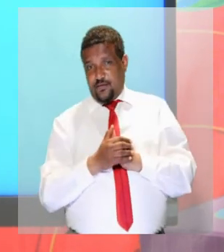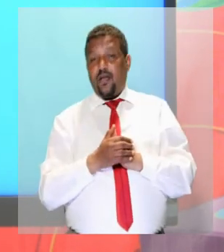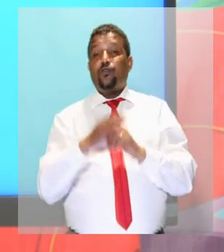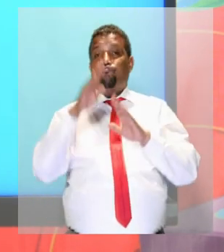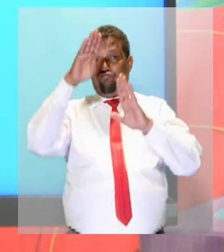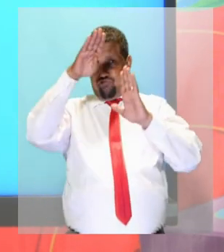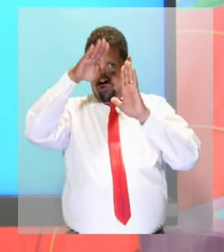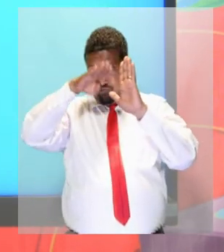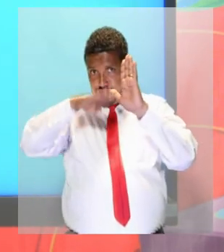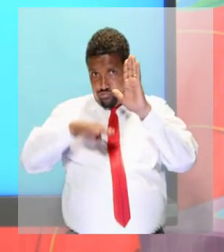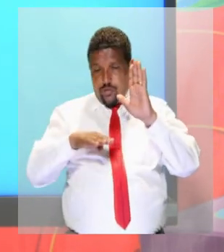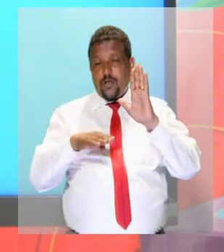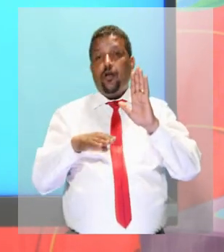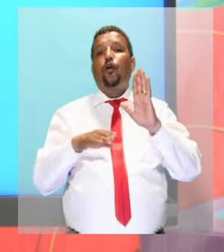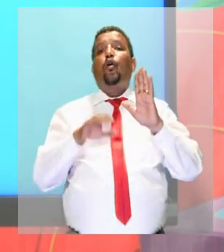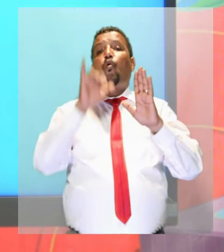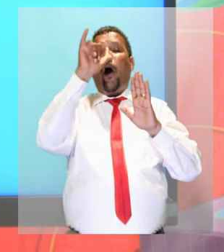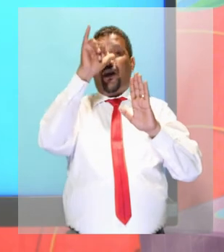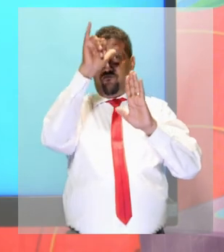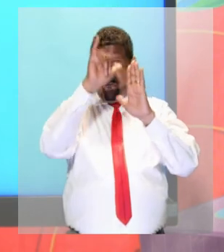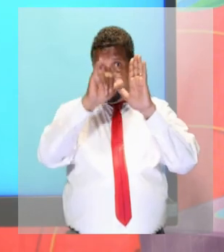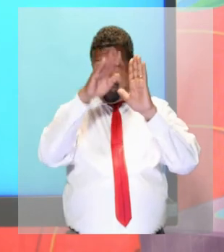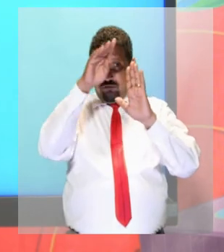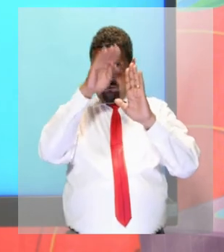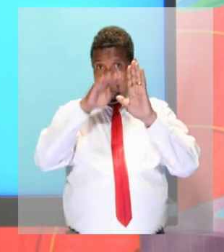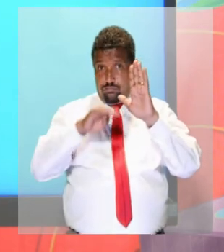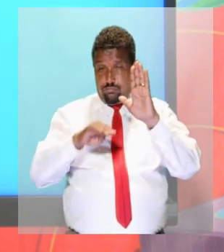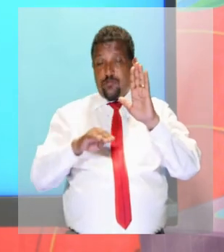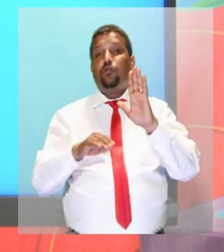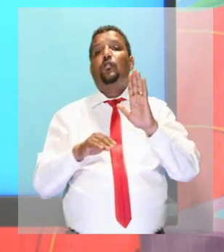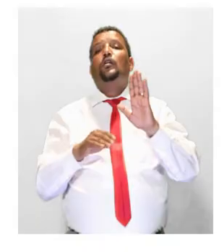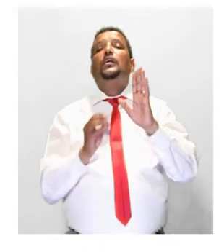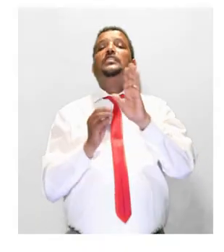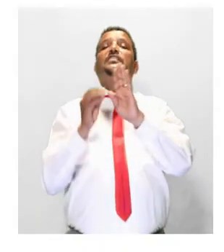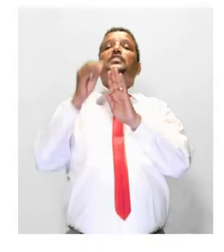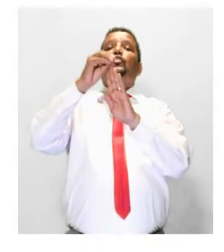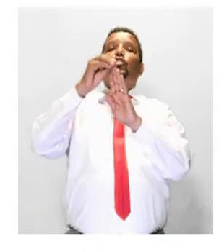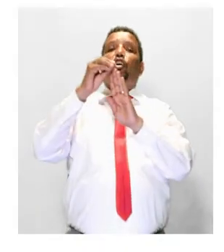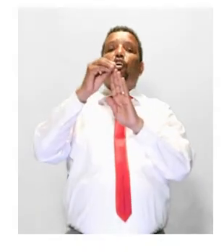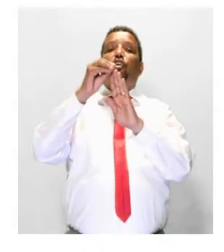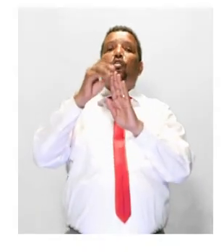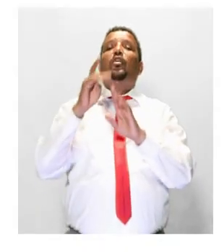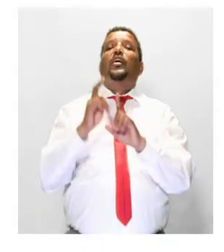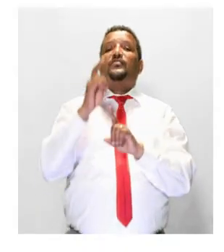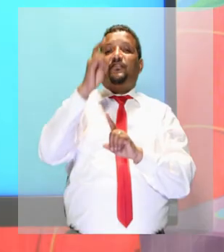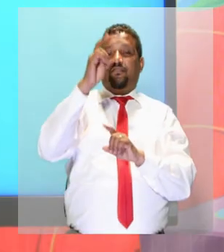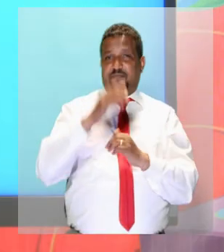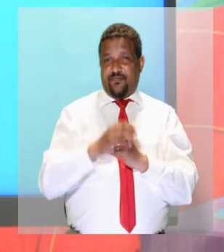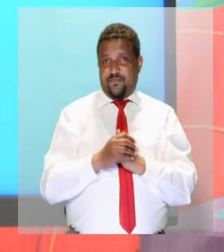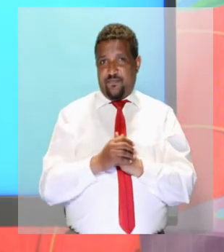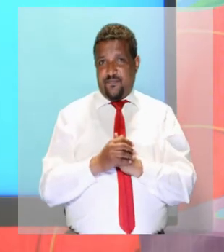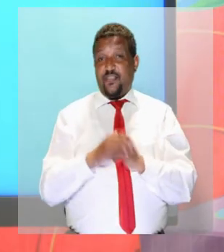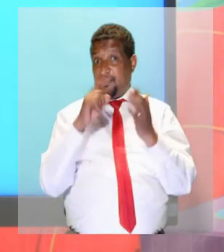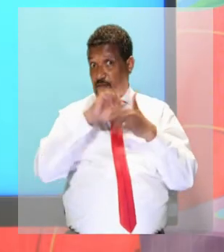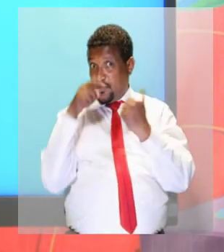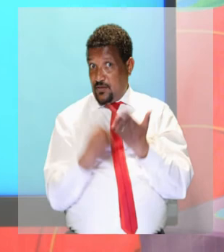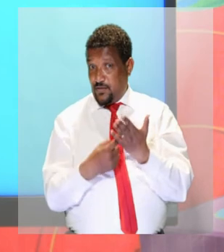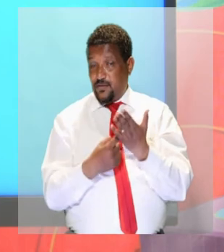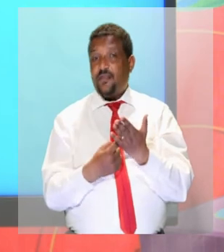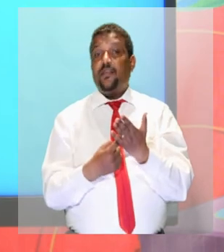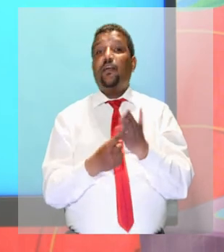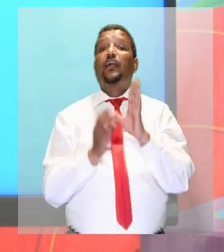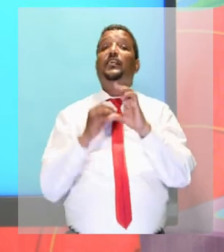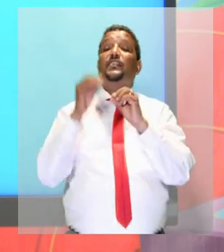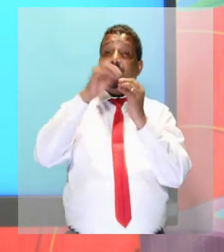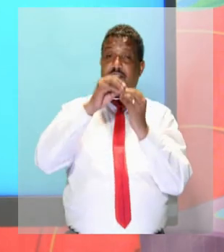decline consumption of commodity y, we are increasing consumption of commodity x. So an